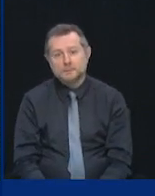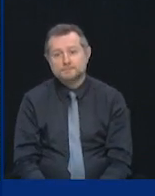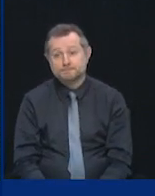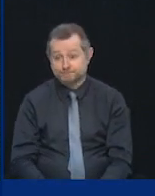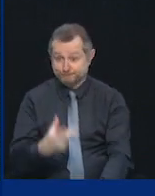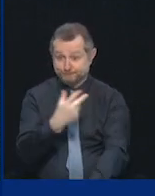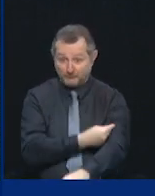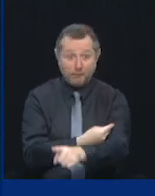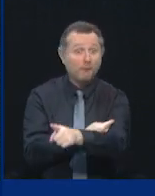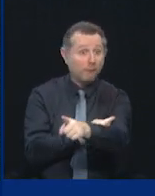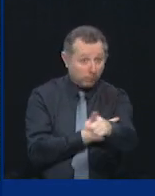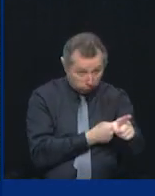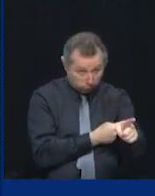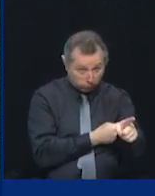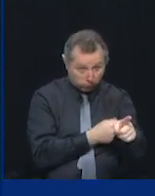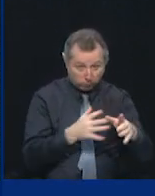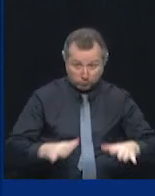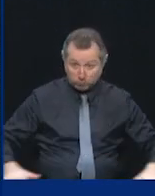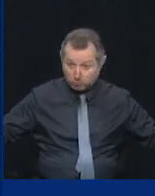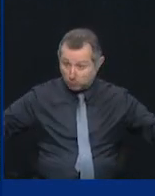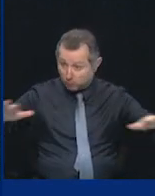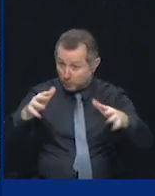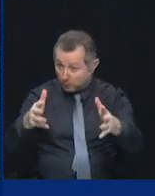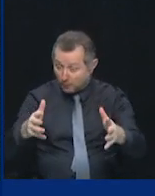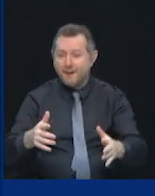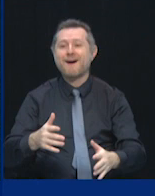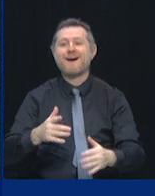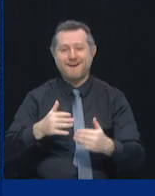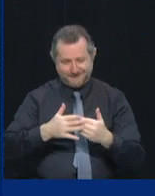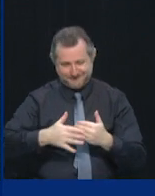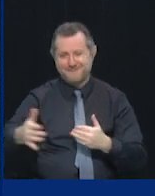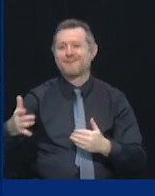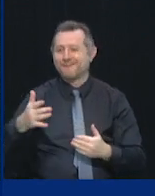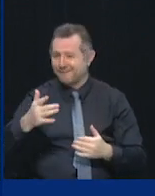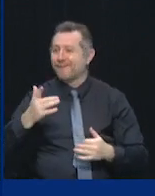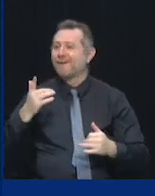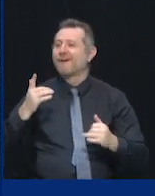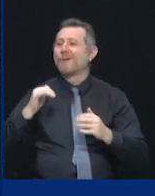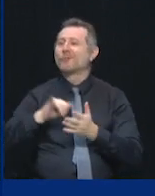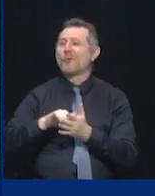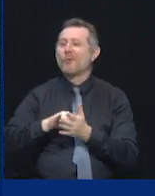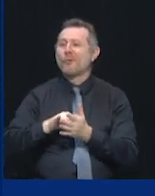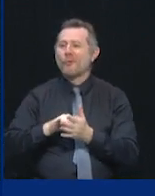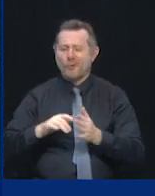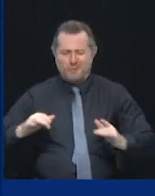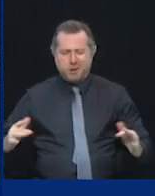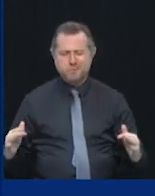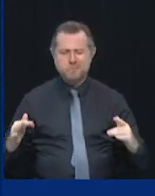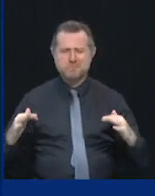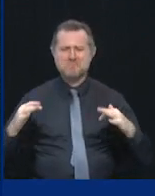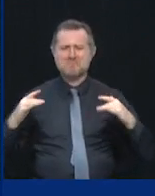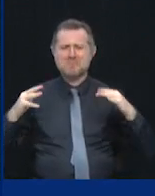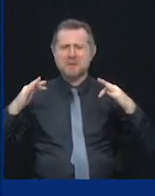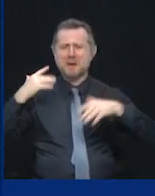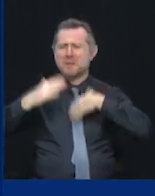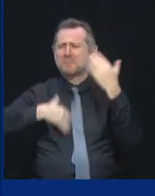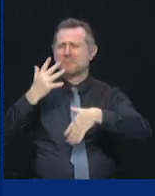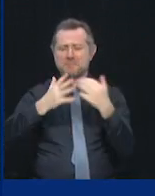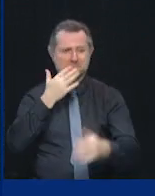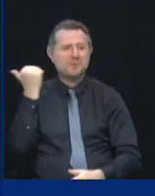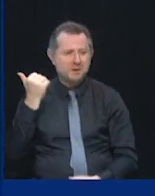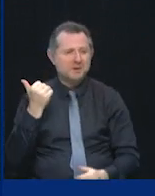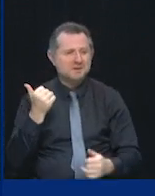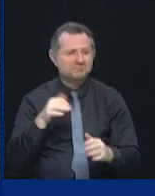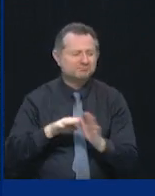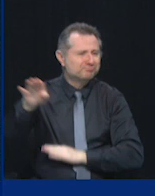Vaccinate New Yorkers, and then build New York back better than before. We are not going